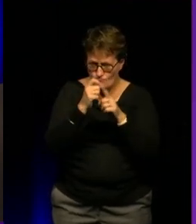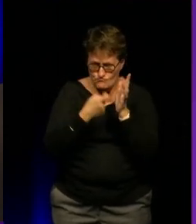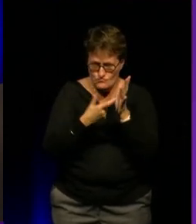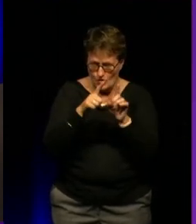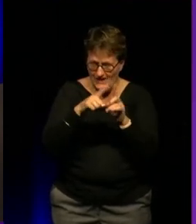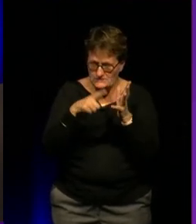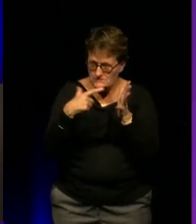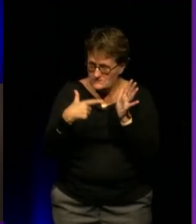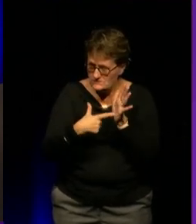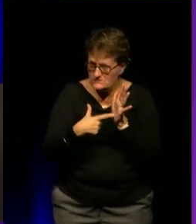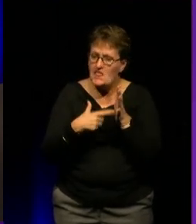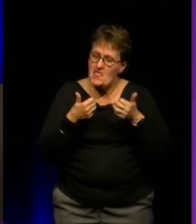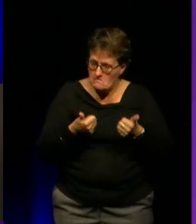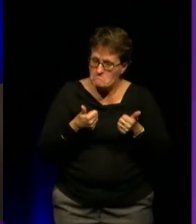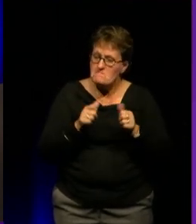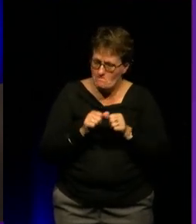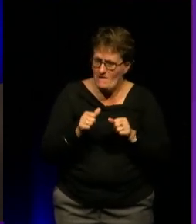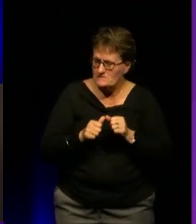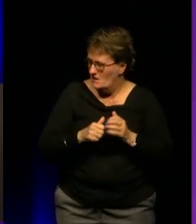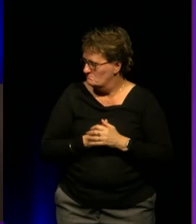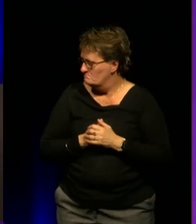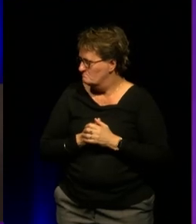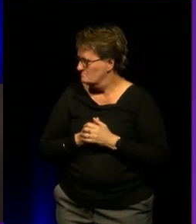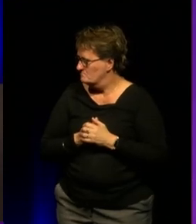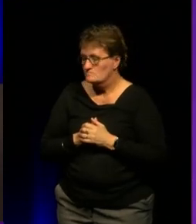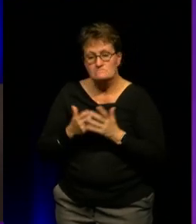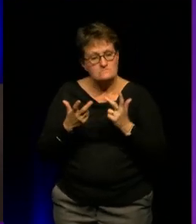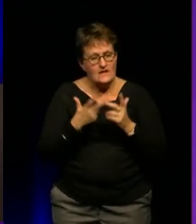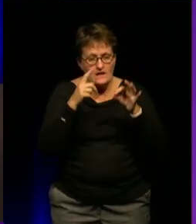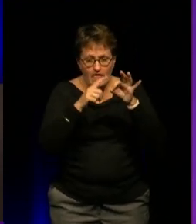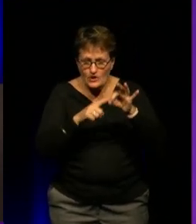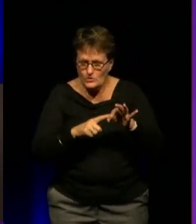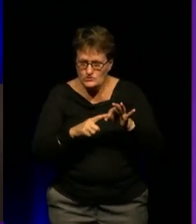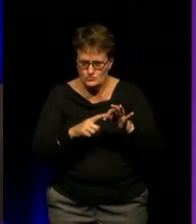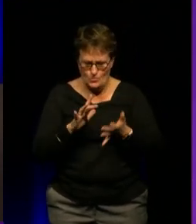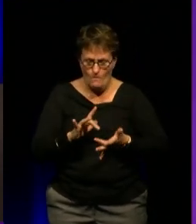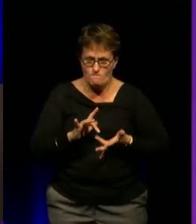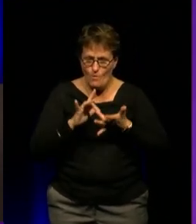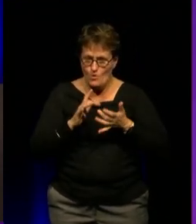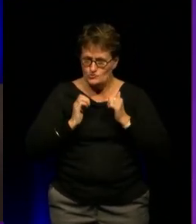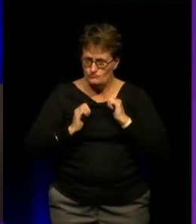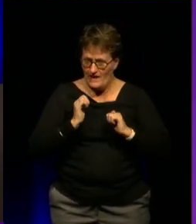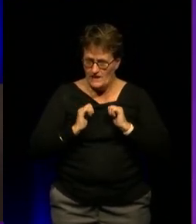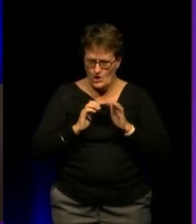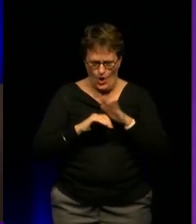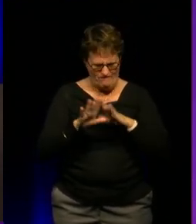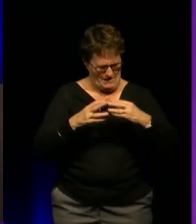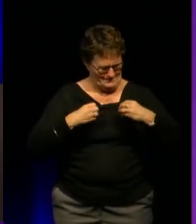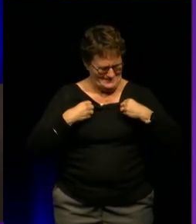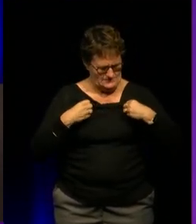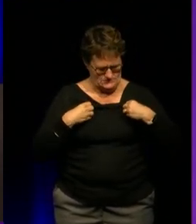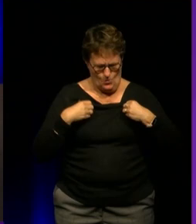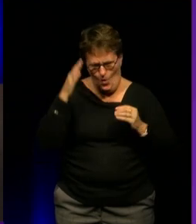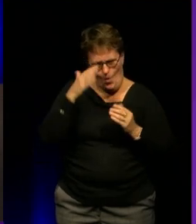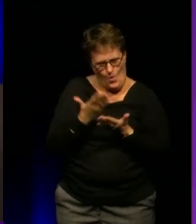then all the better. Okay. Another good question too. Was there formal training you undertook around commercialization, or you learned on the